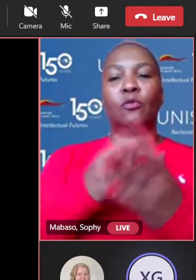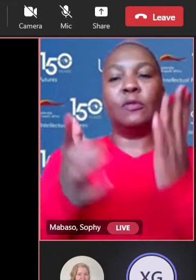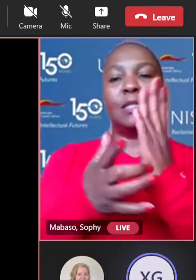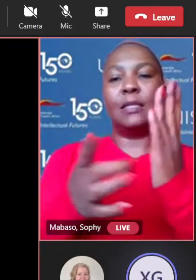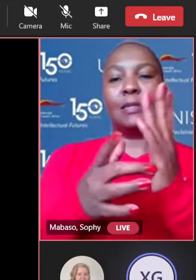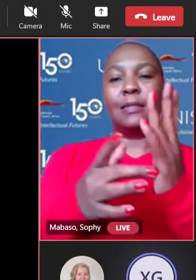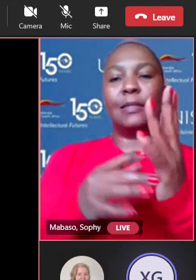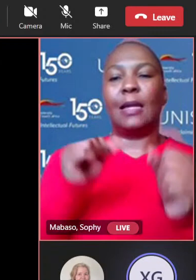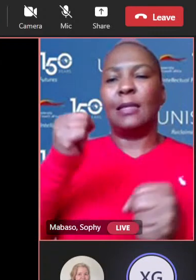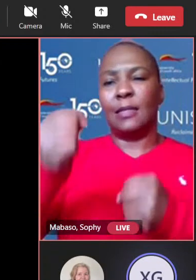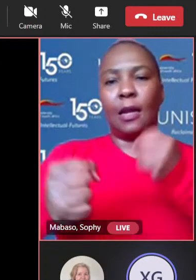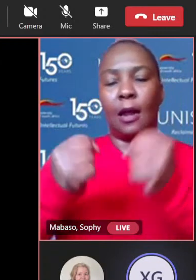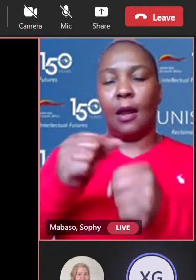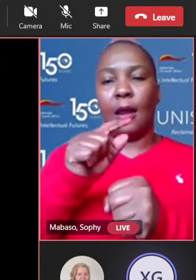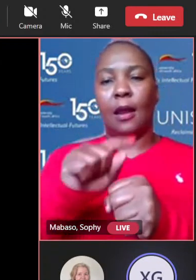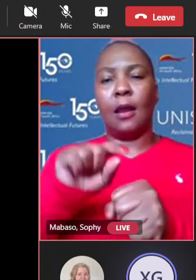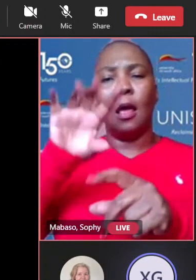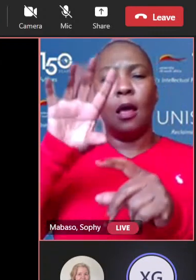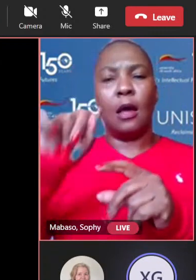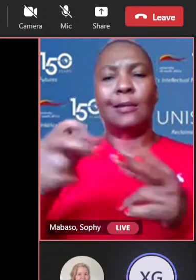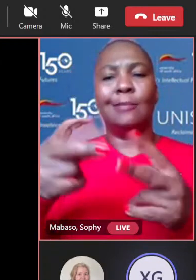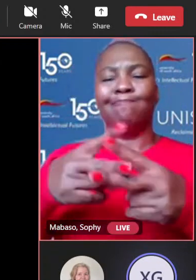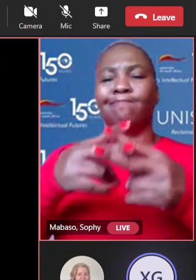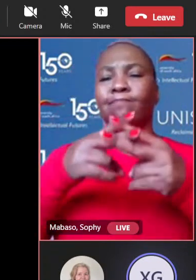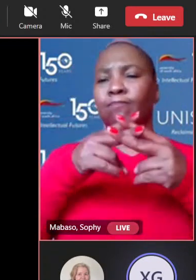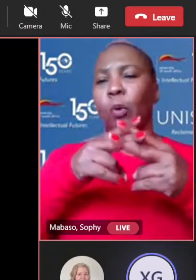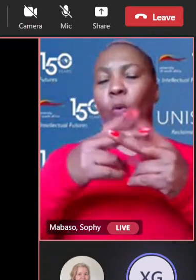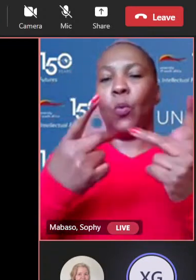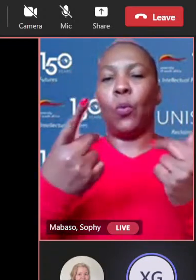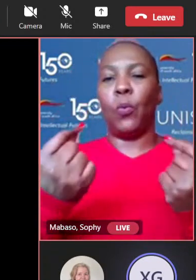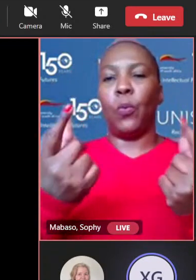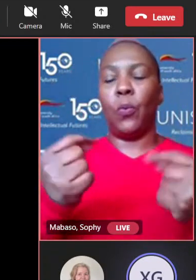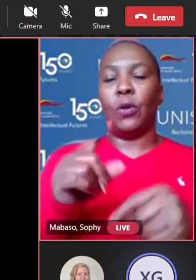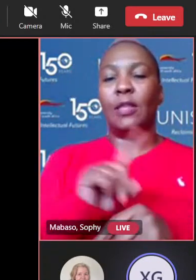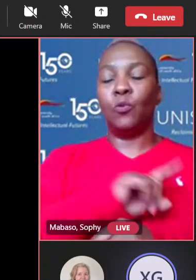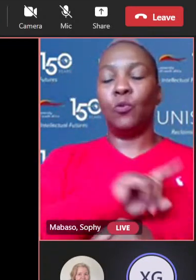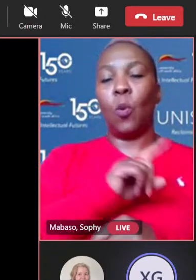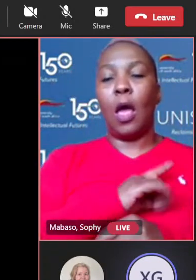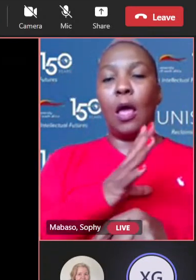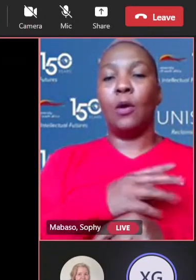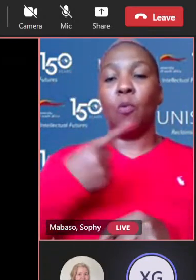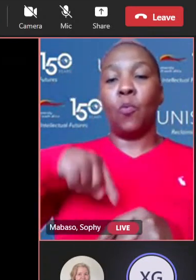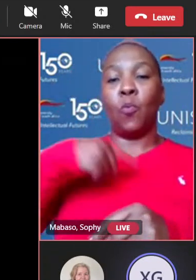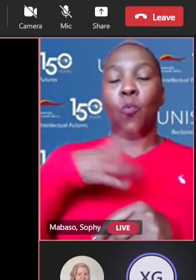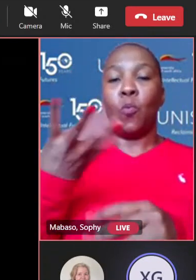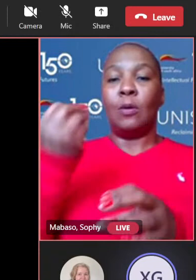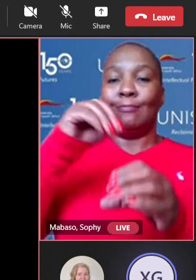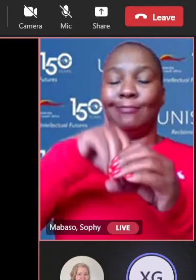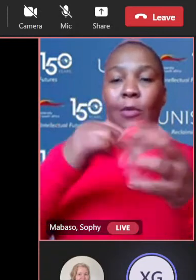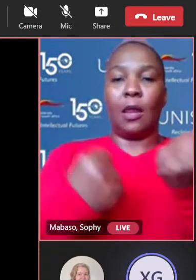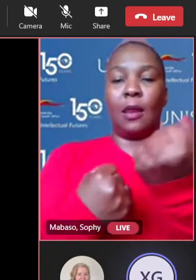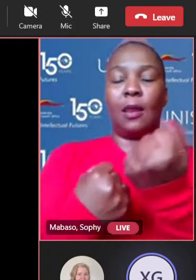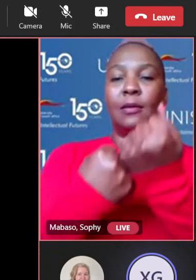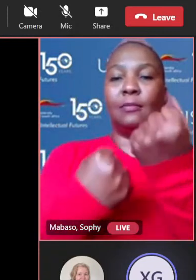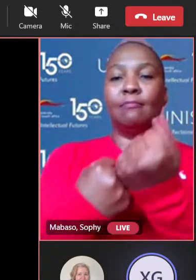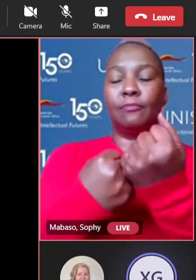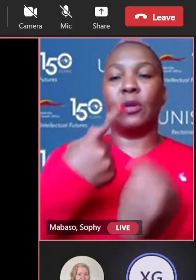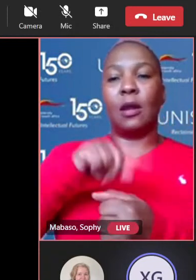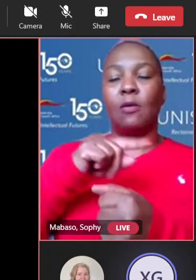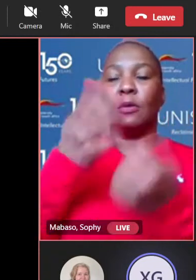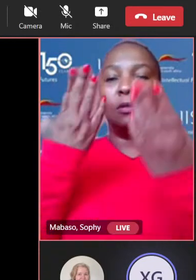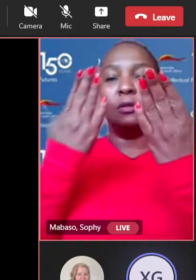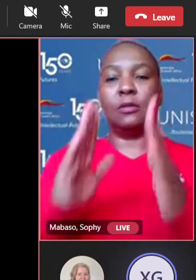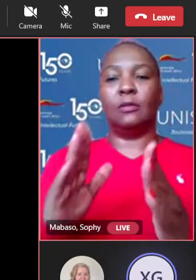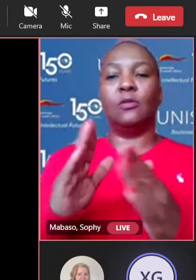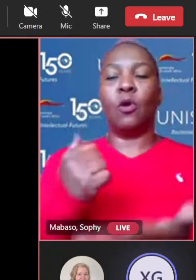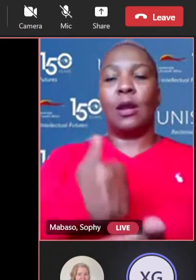struggle, are finding it difficult to do that. And that's where we come in to then assist our students. And when you're on